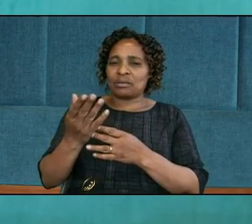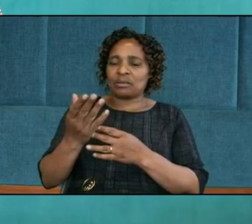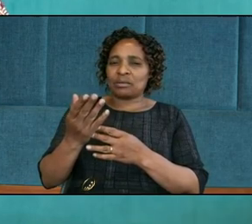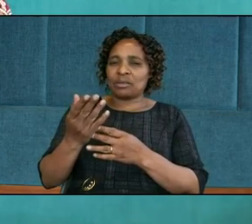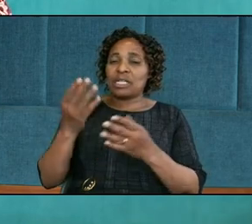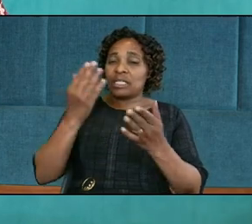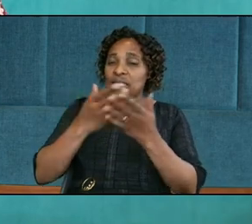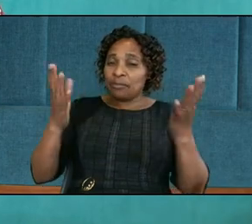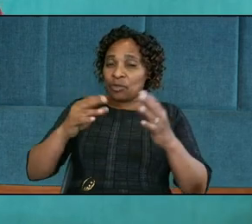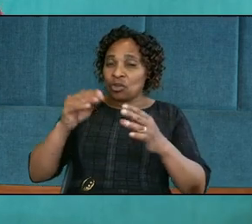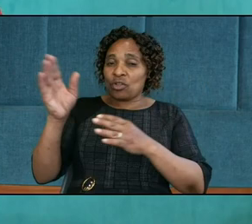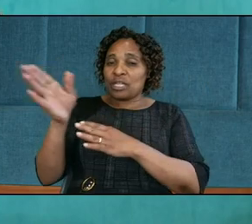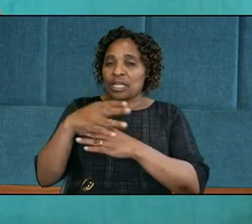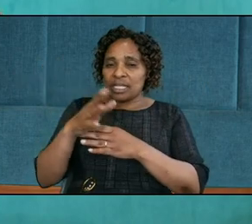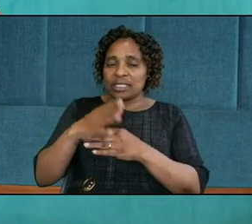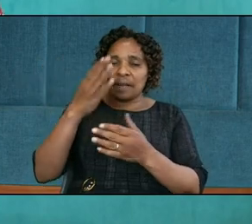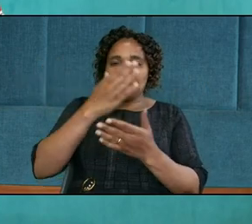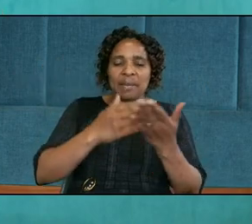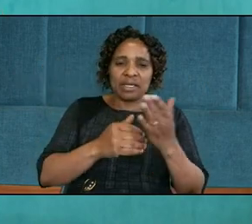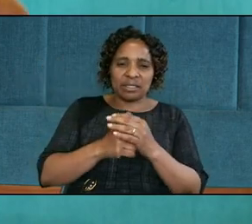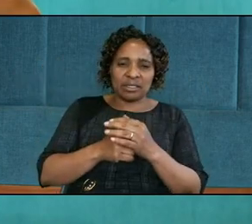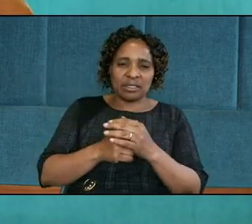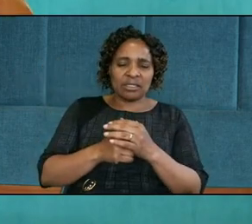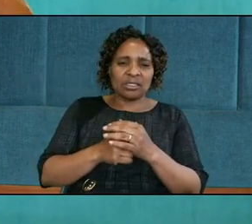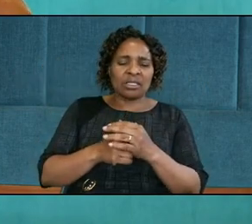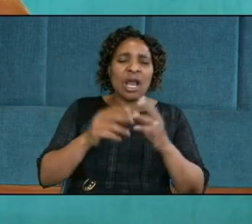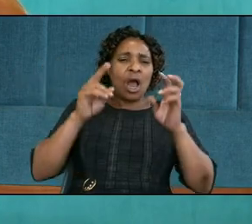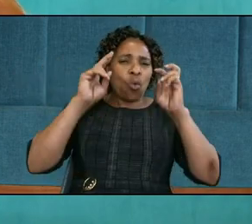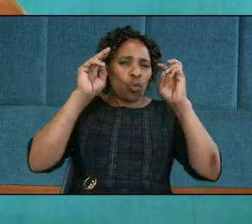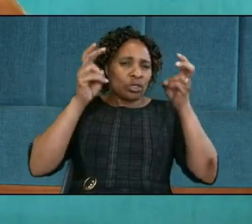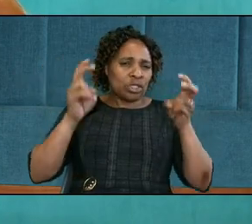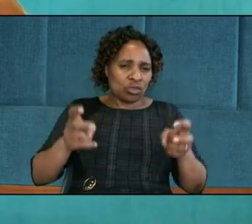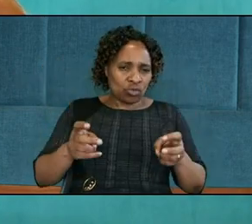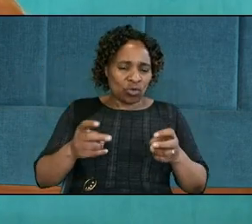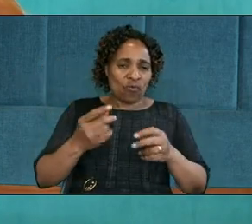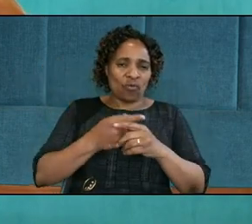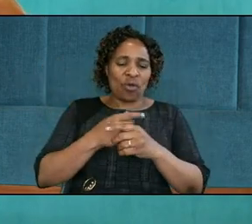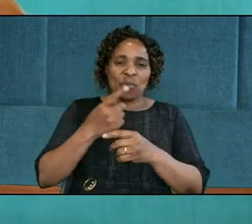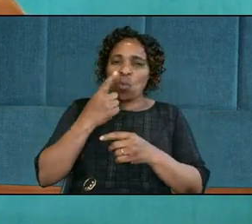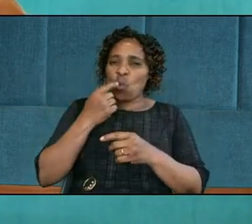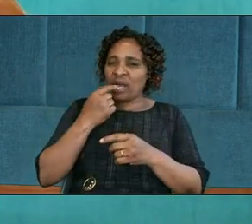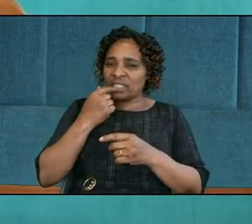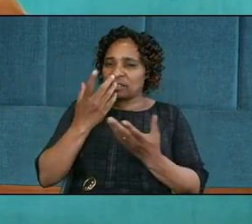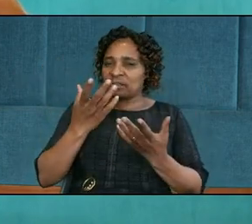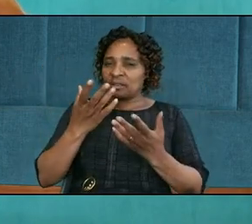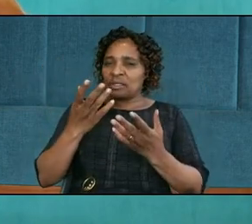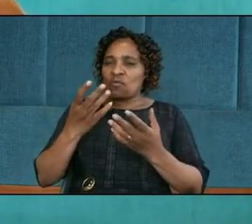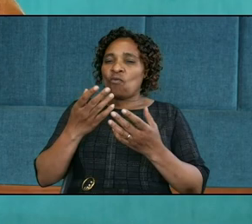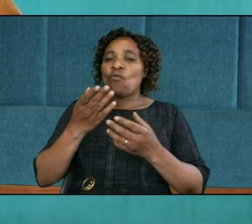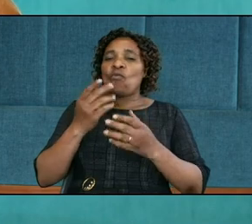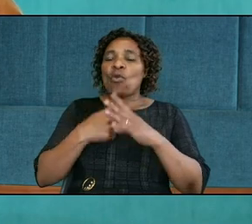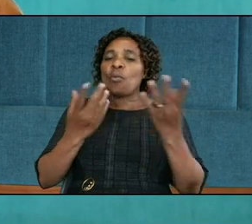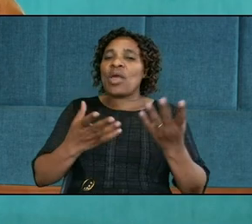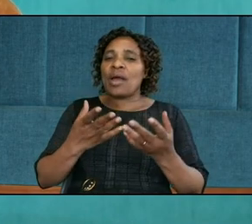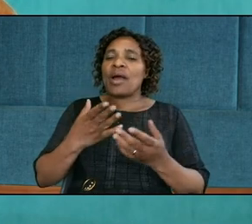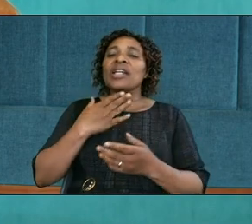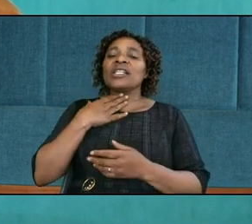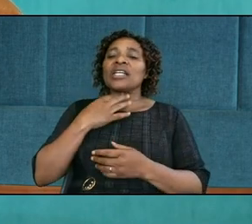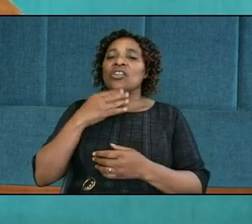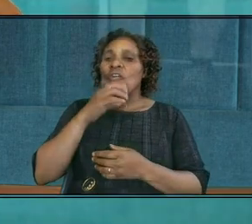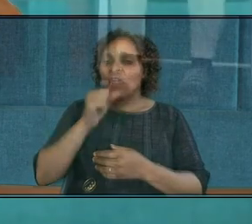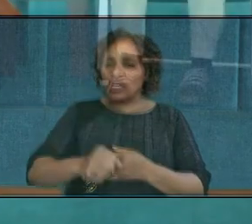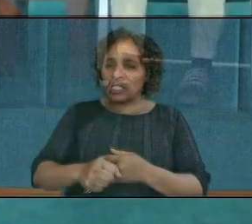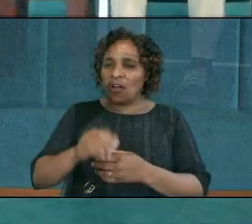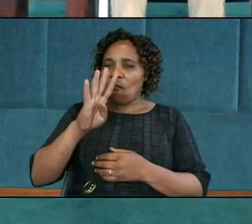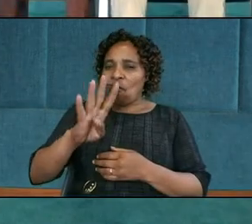there is something on the Thursday part, right? A quotation there by Ellen G. White from The Desire of Ages, page